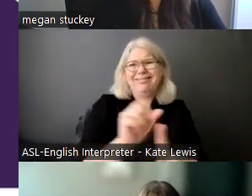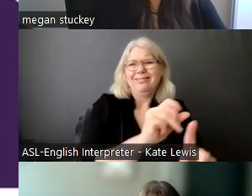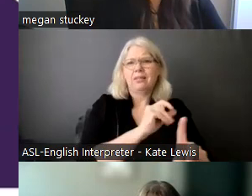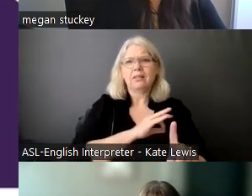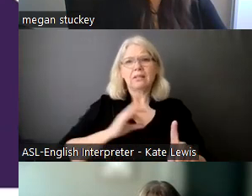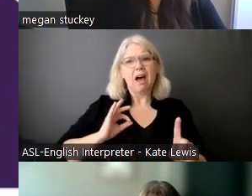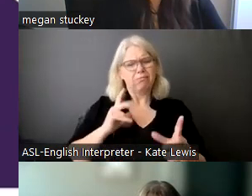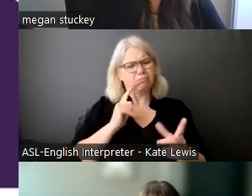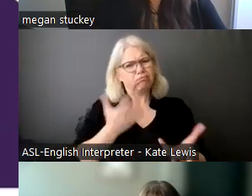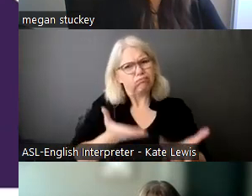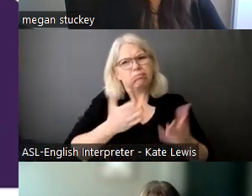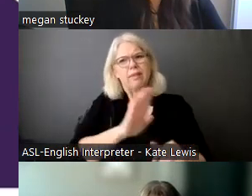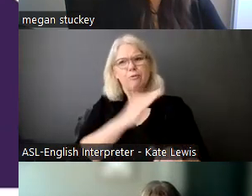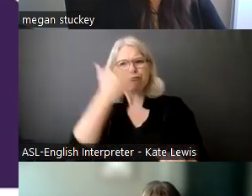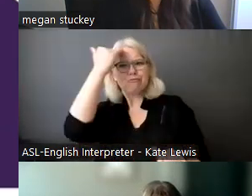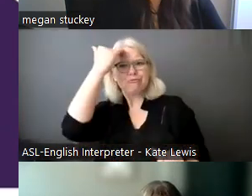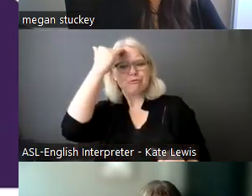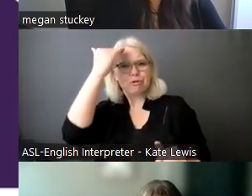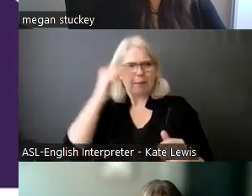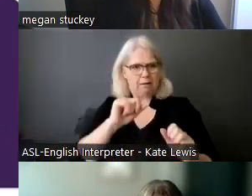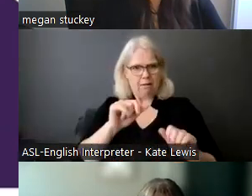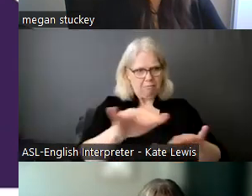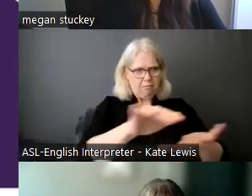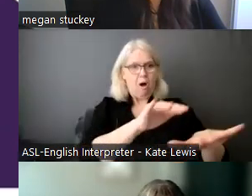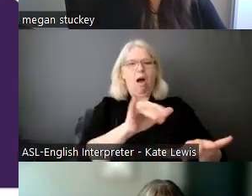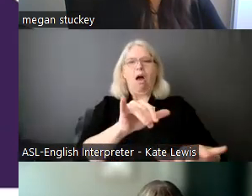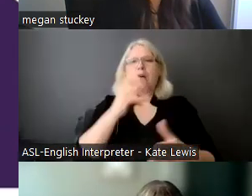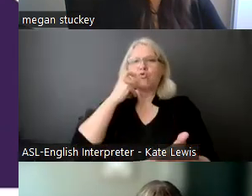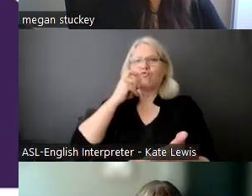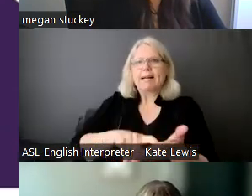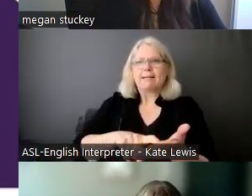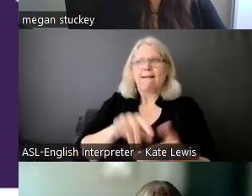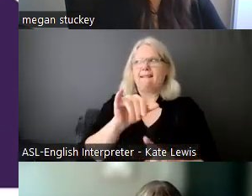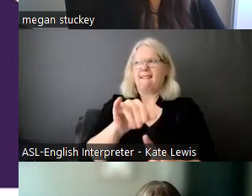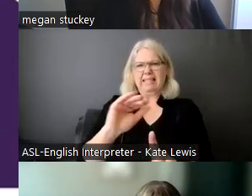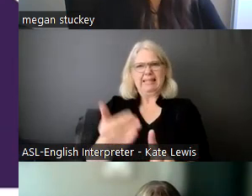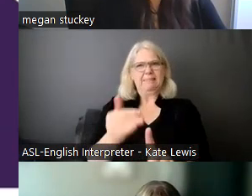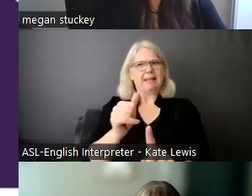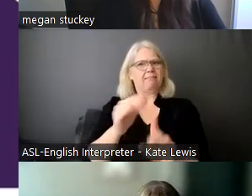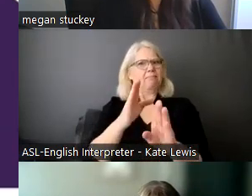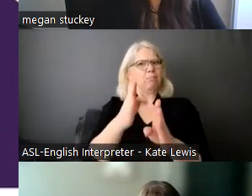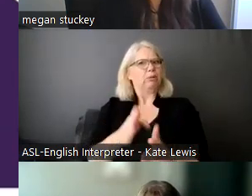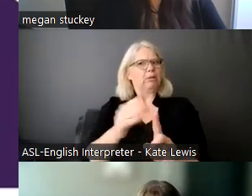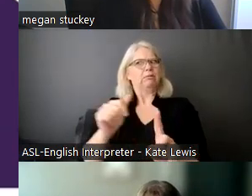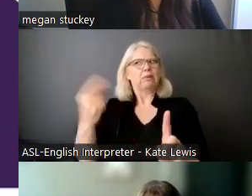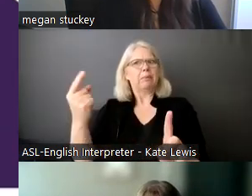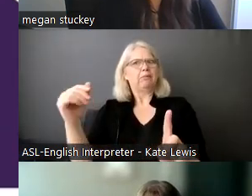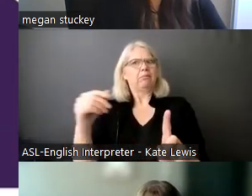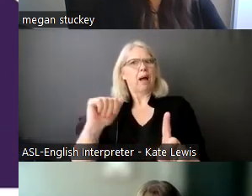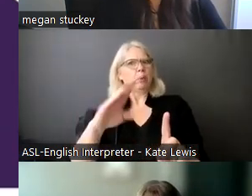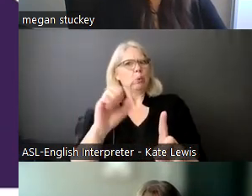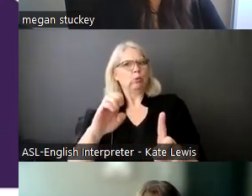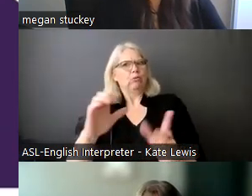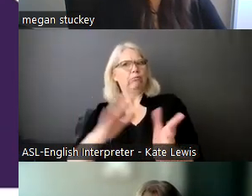to respond, to recognize elder abuse, but to how to respond as well. And working with a coordination